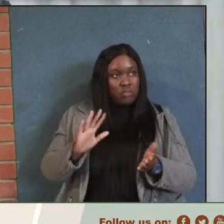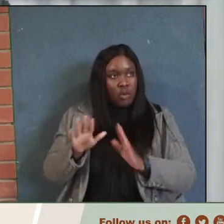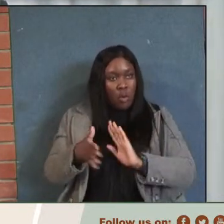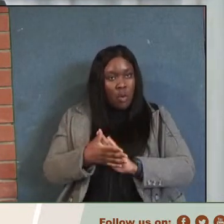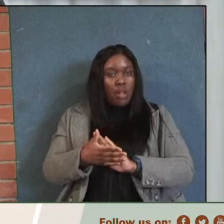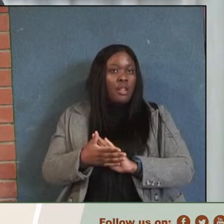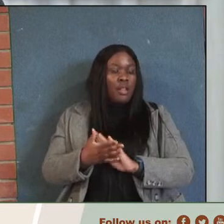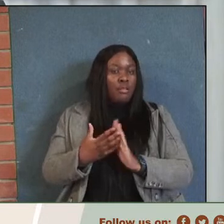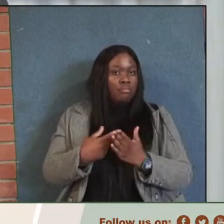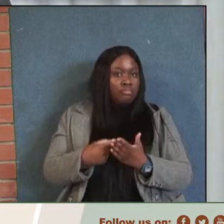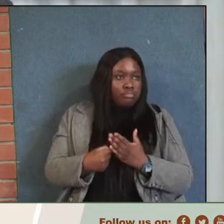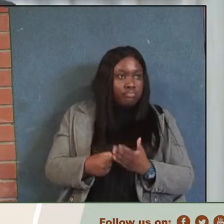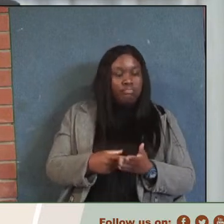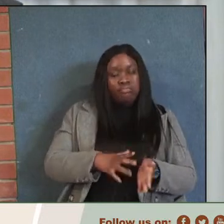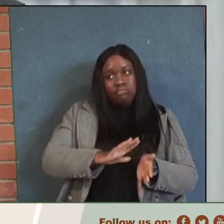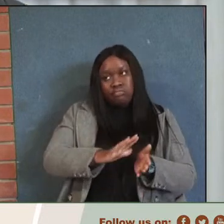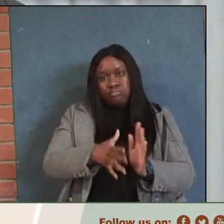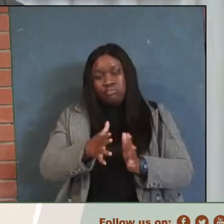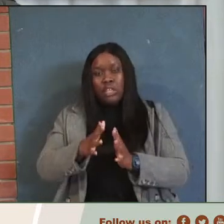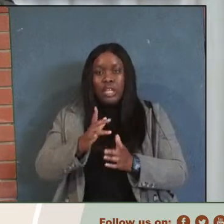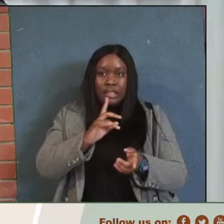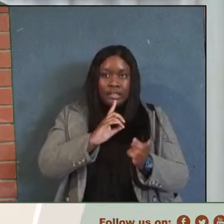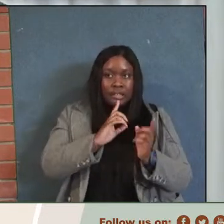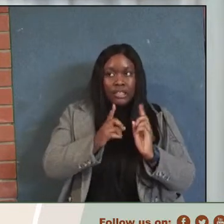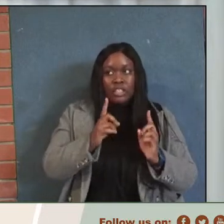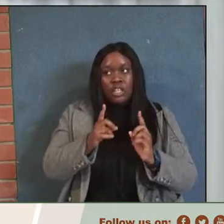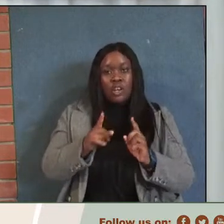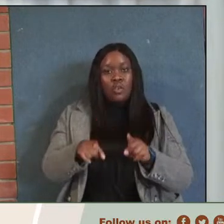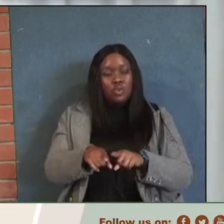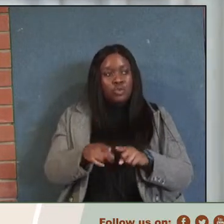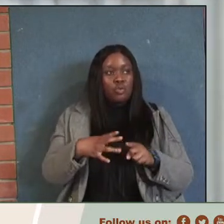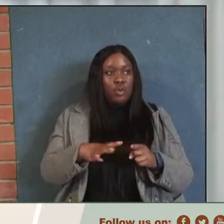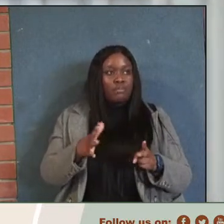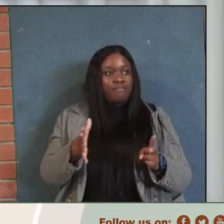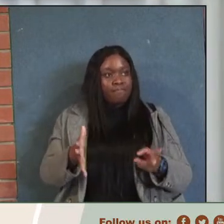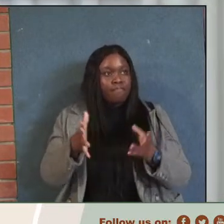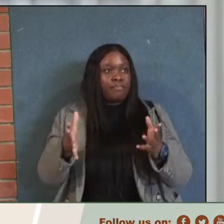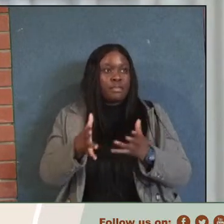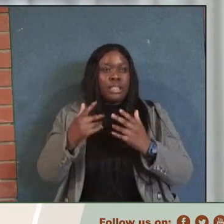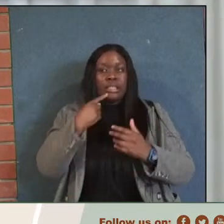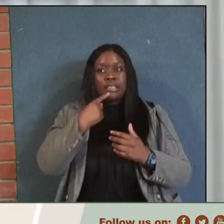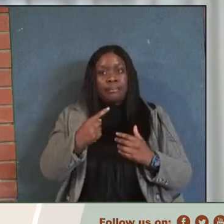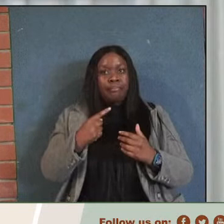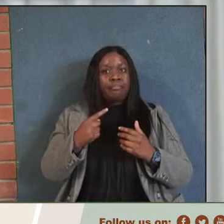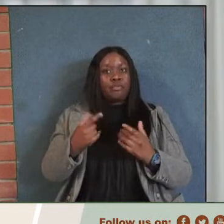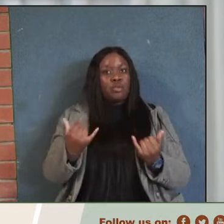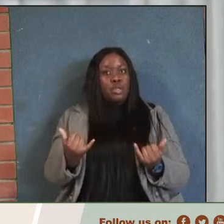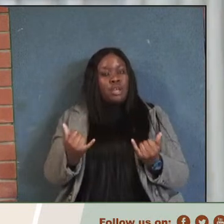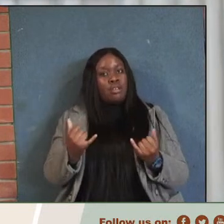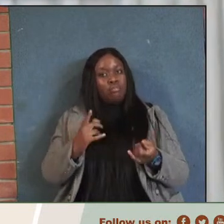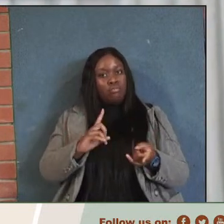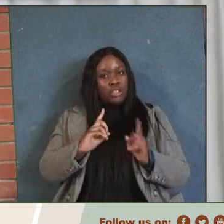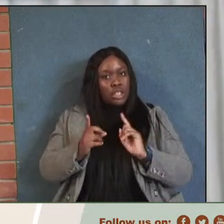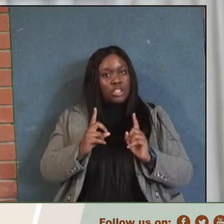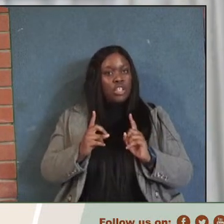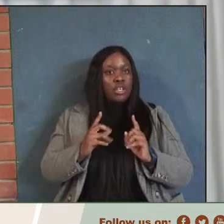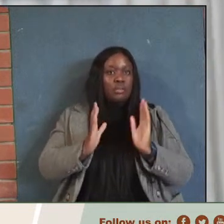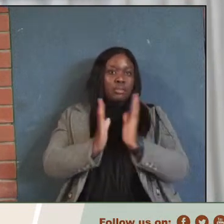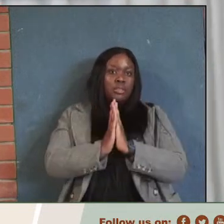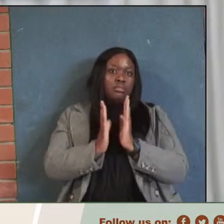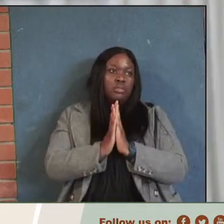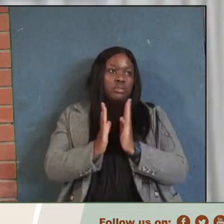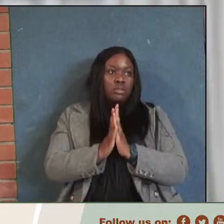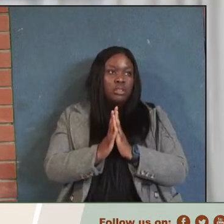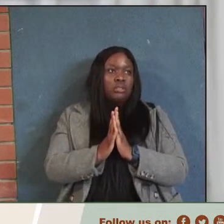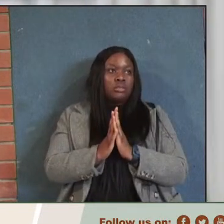various deliberations, and we encourage them. The deliberations that happened today go